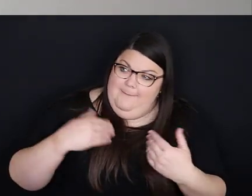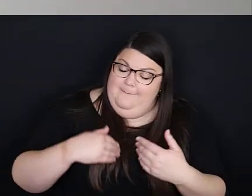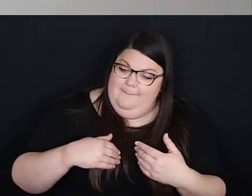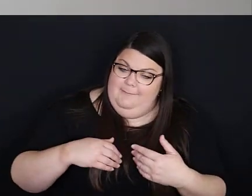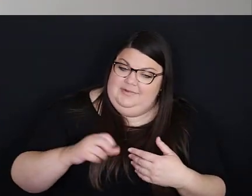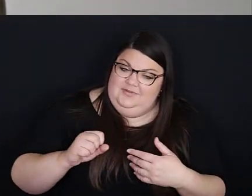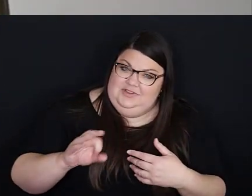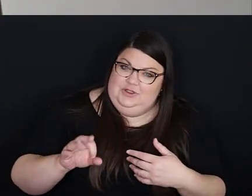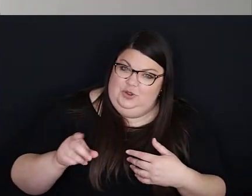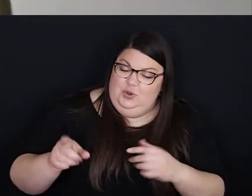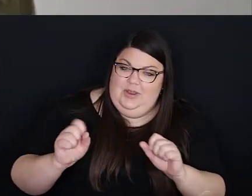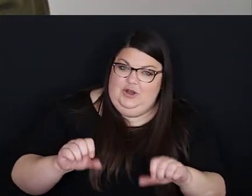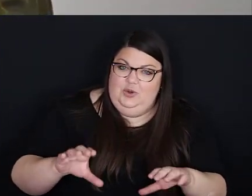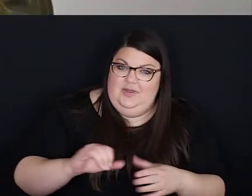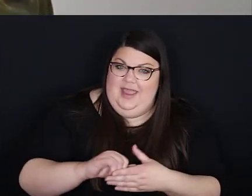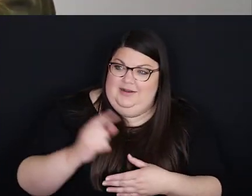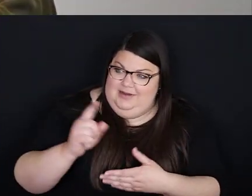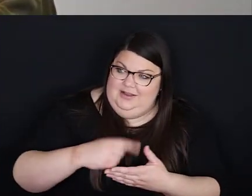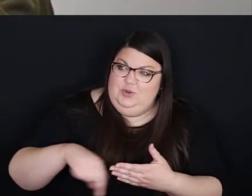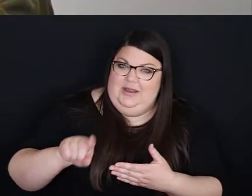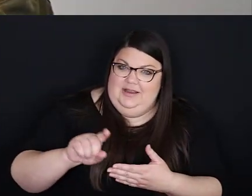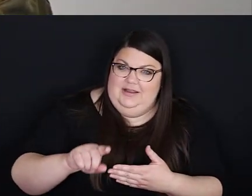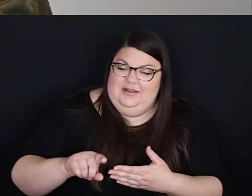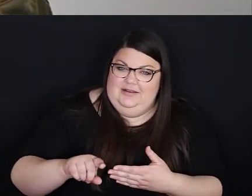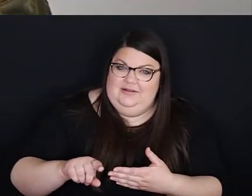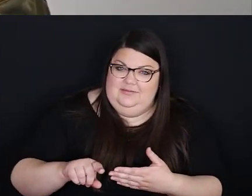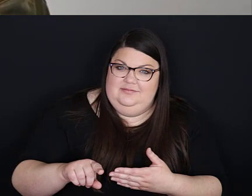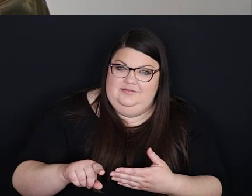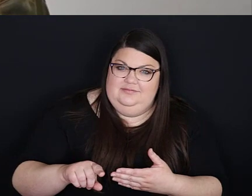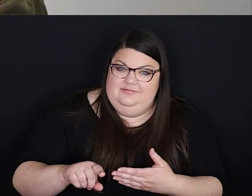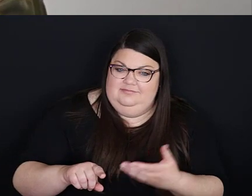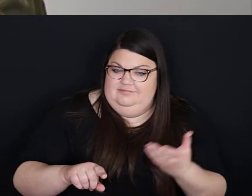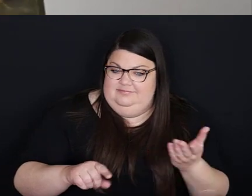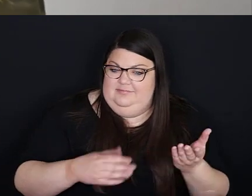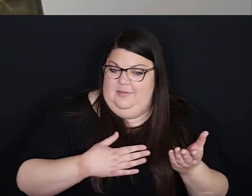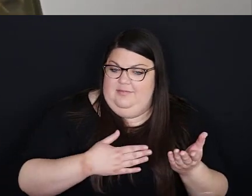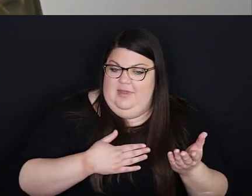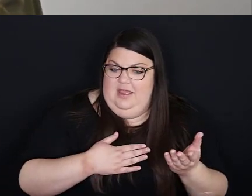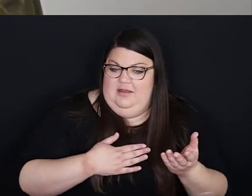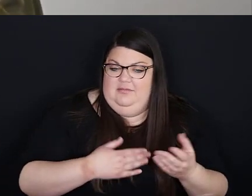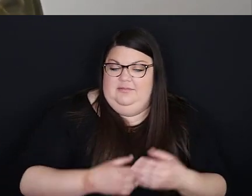up, and you can do it in a week up here, up at